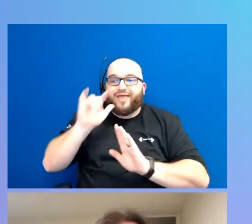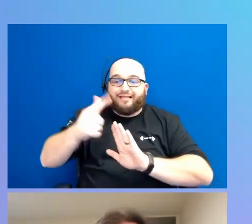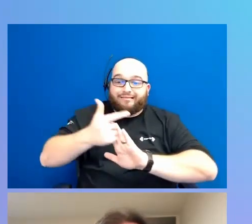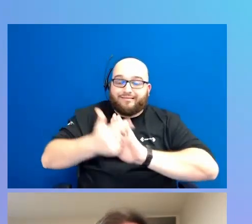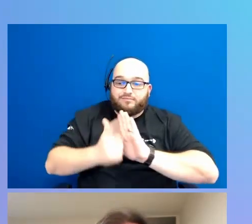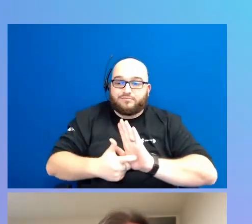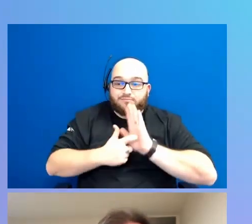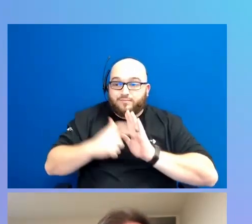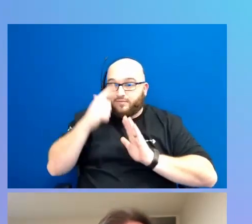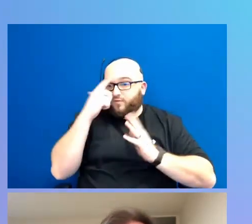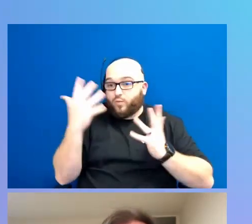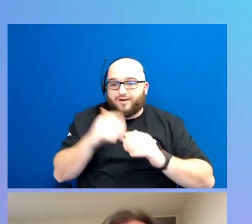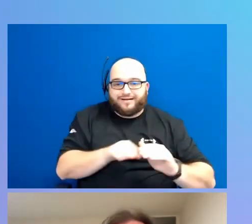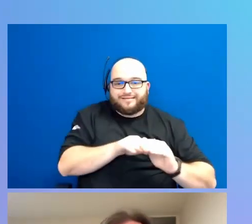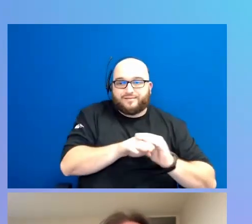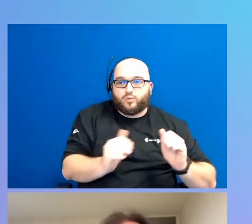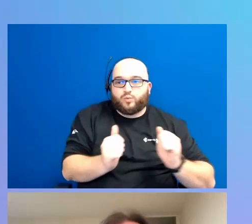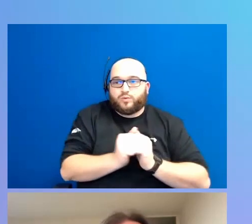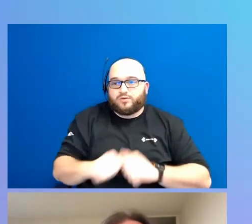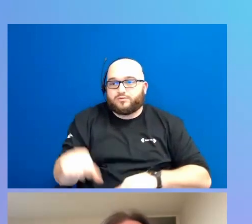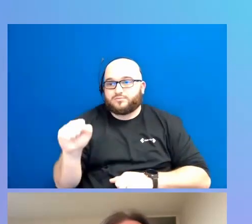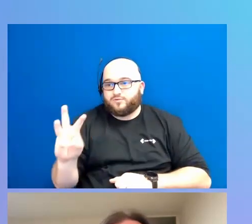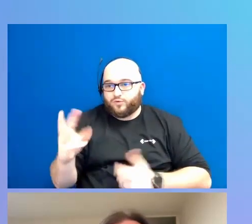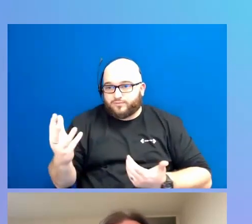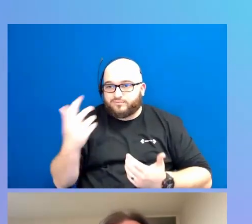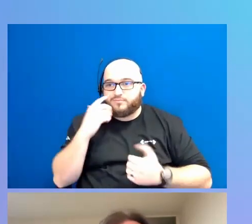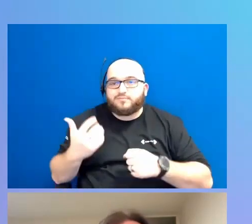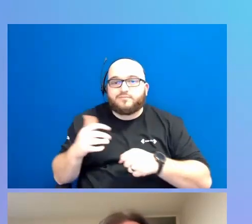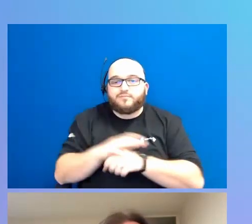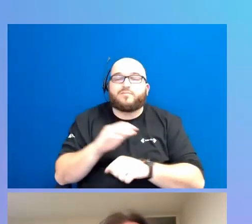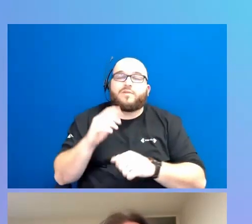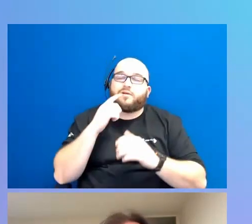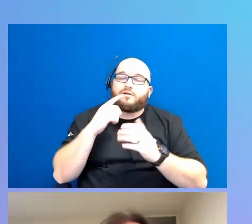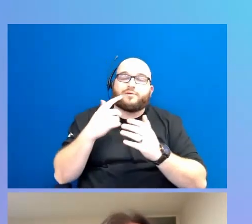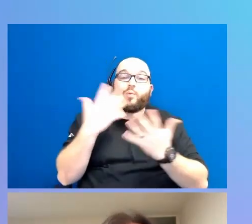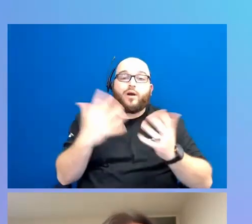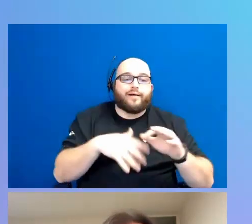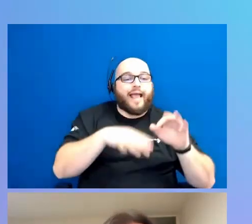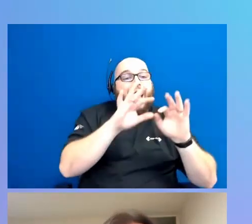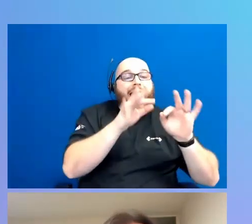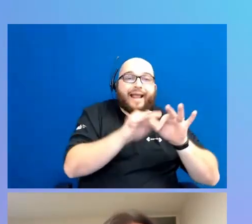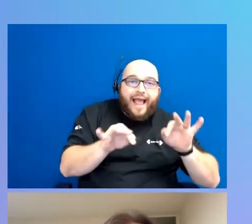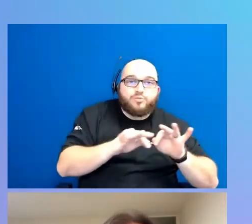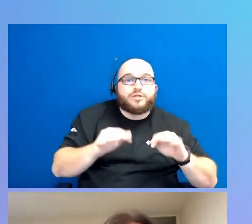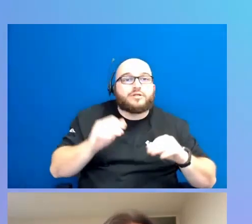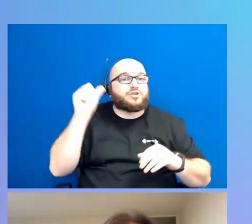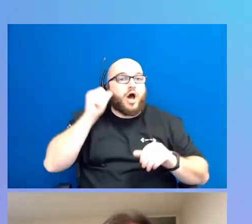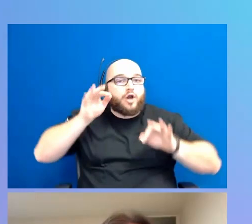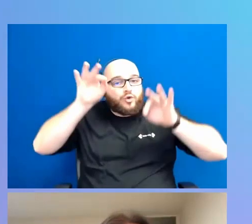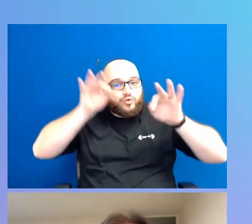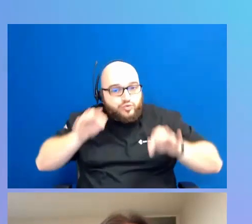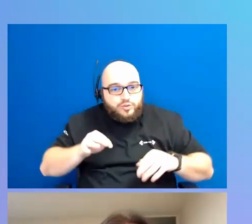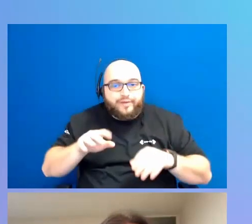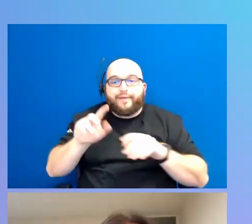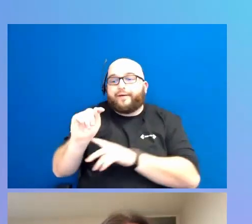for accessibility in software, covering things related to captions and audio descriptions and templates and